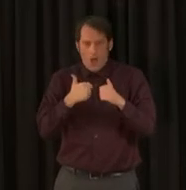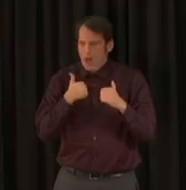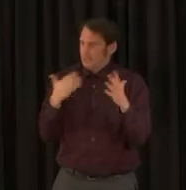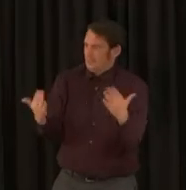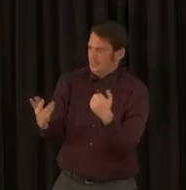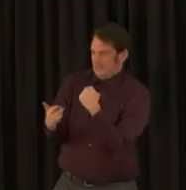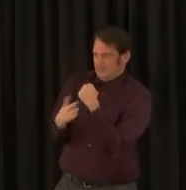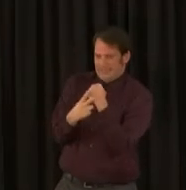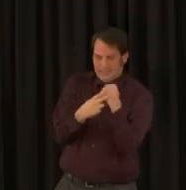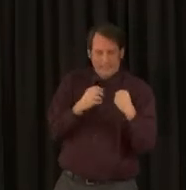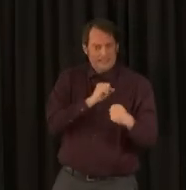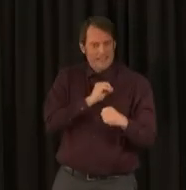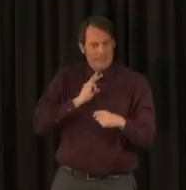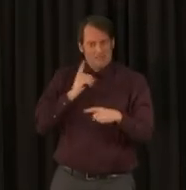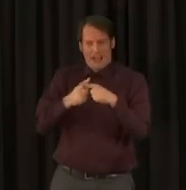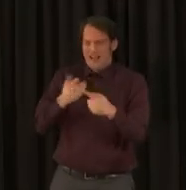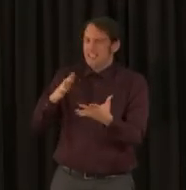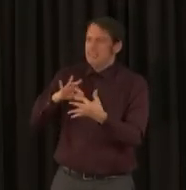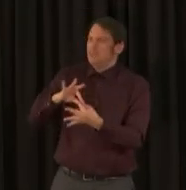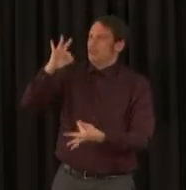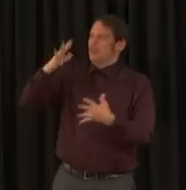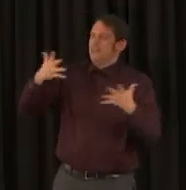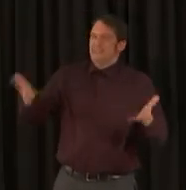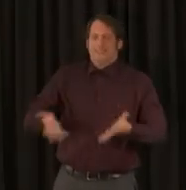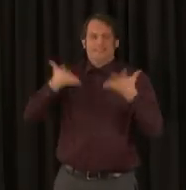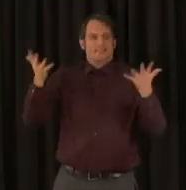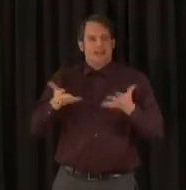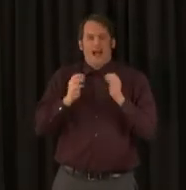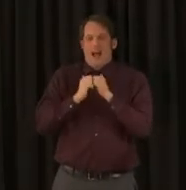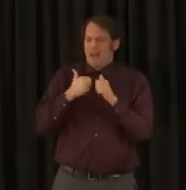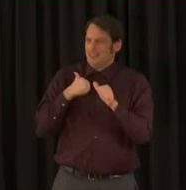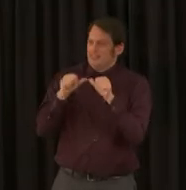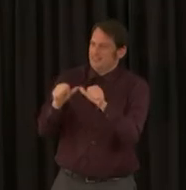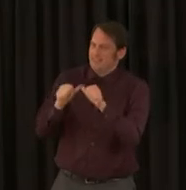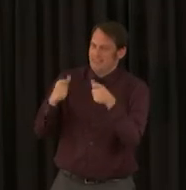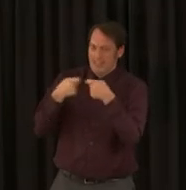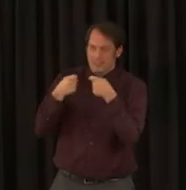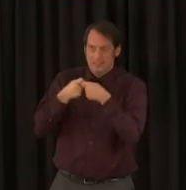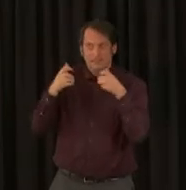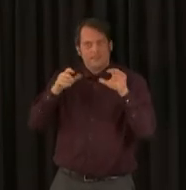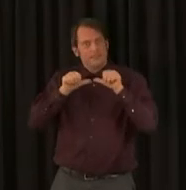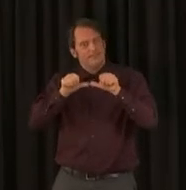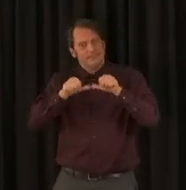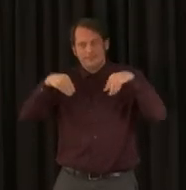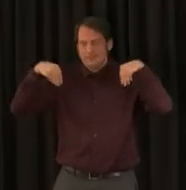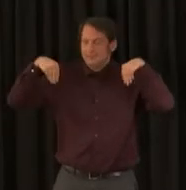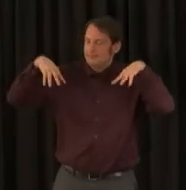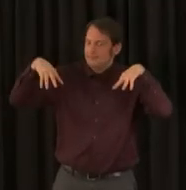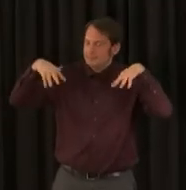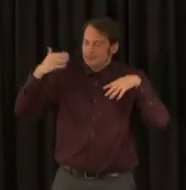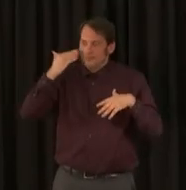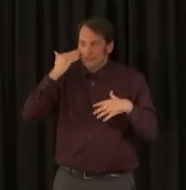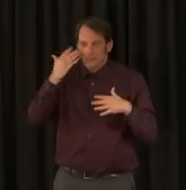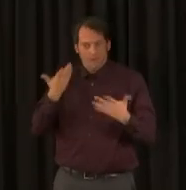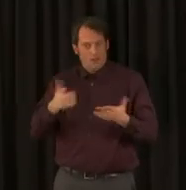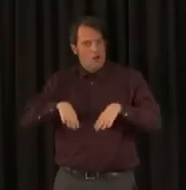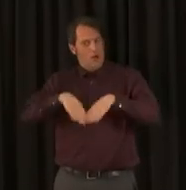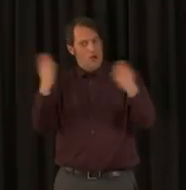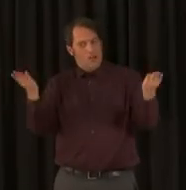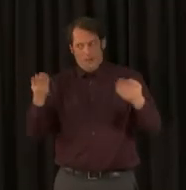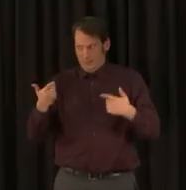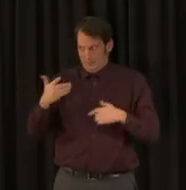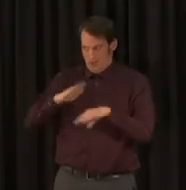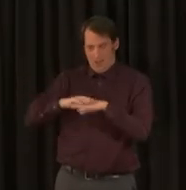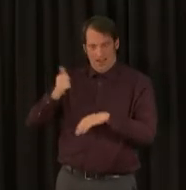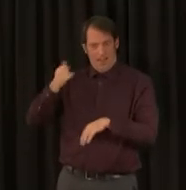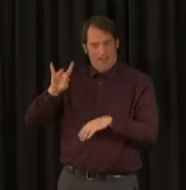up by keeping our neon lights on throughout this pandemic. Our lights were shining for a whole block on 18th